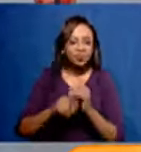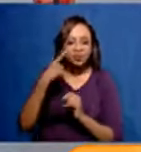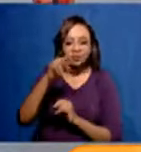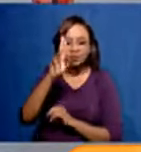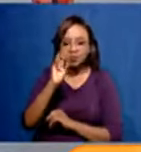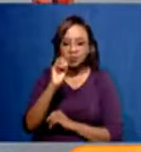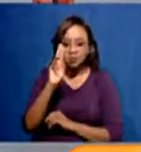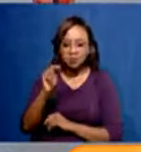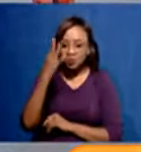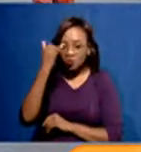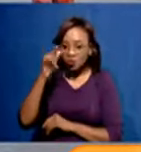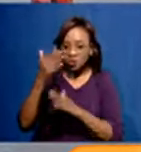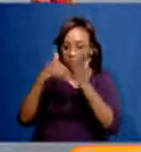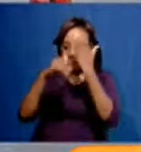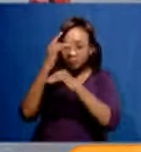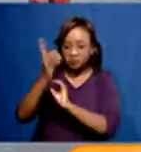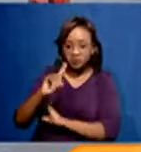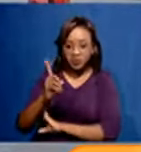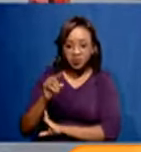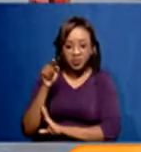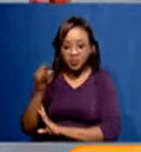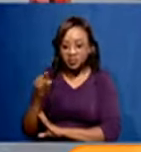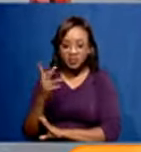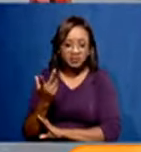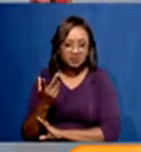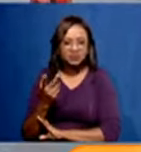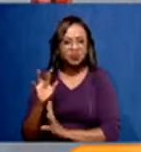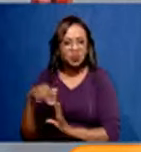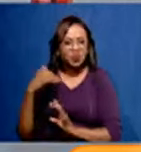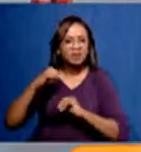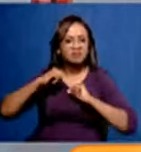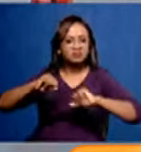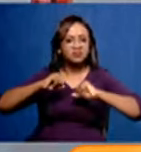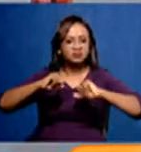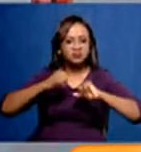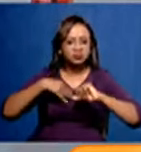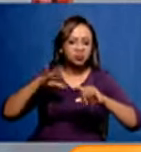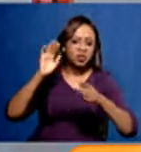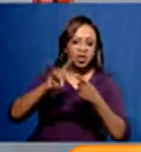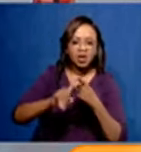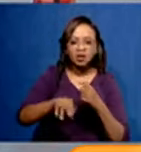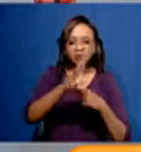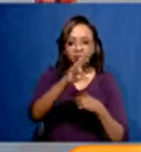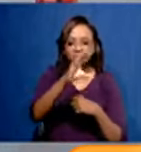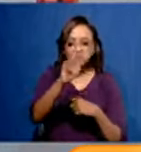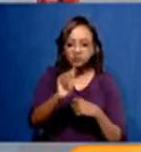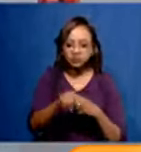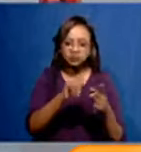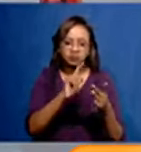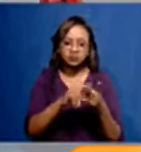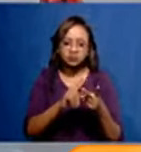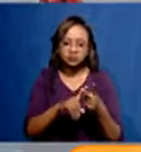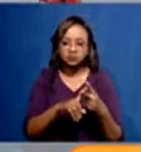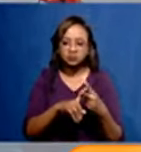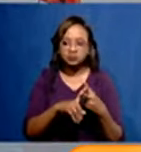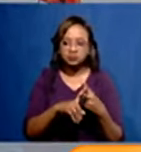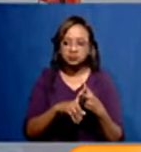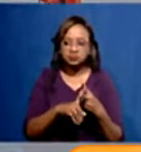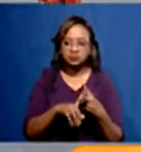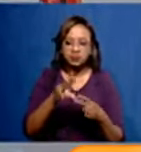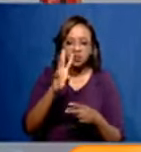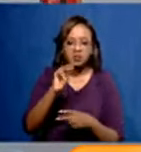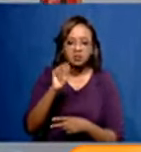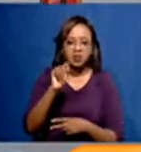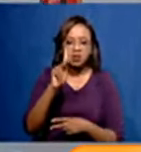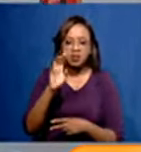that UON, like you said, is second tier. You always hear about UCT, University of Cape Town. You hear about Stellenbosch University. Even